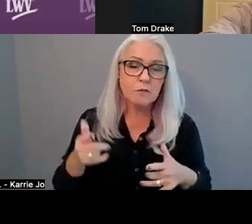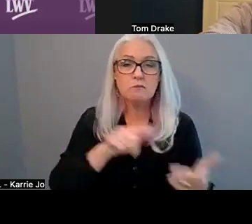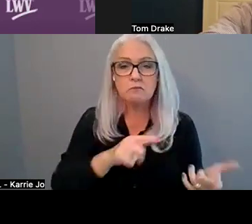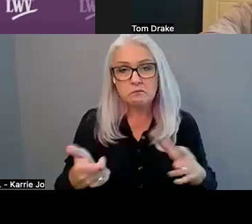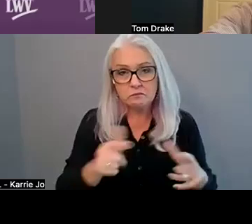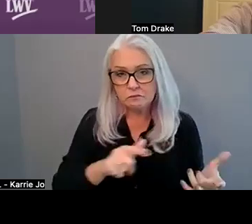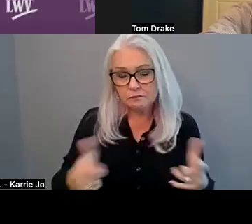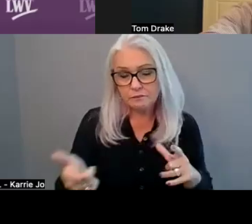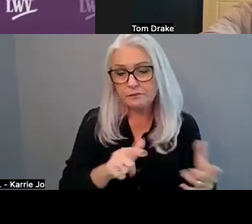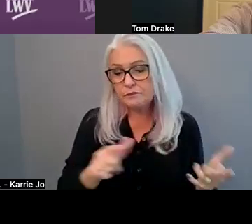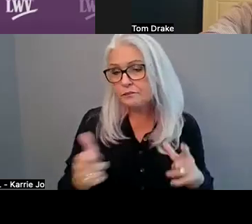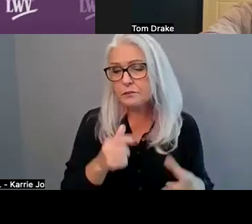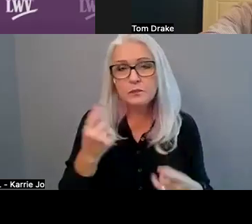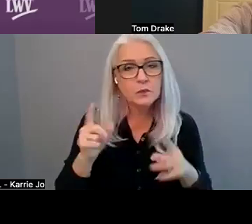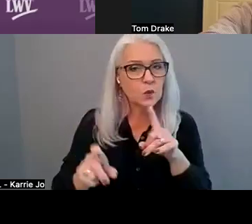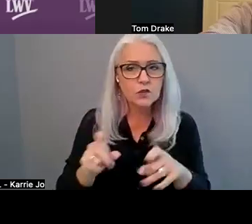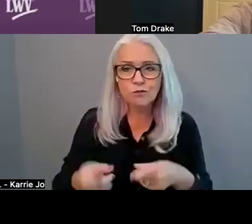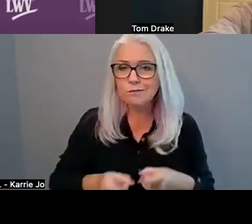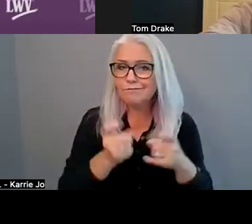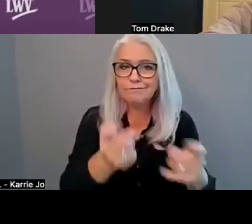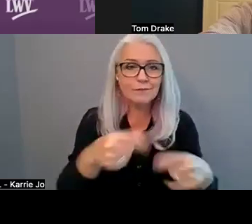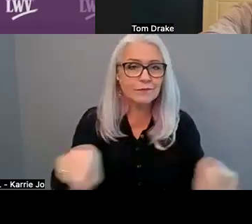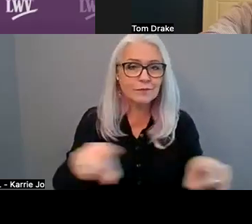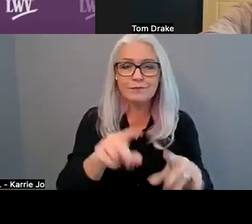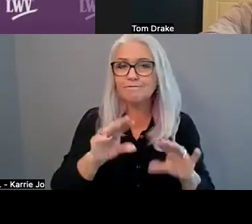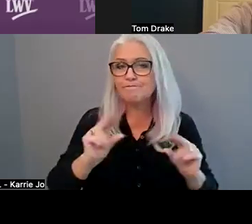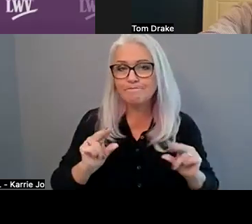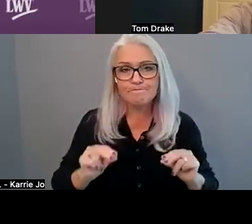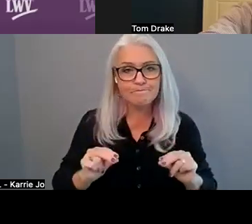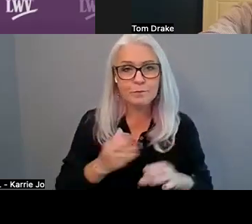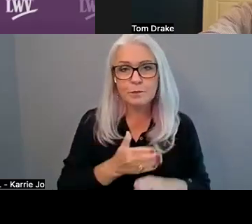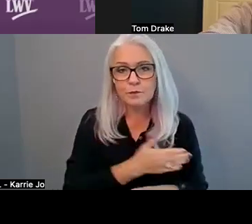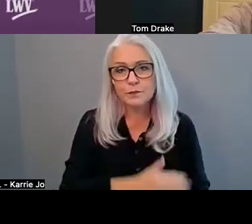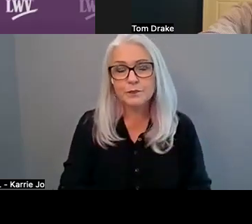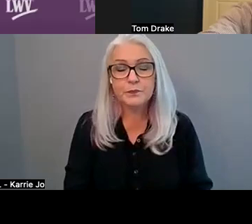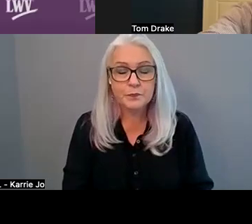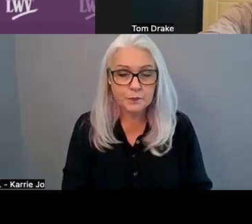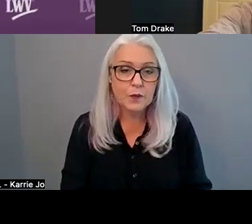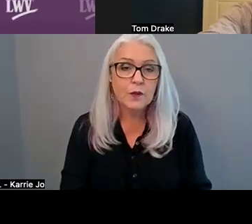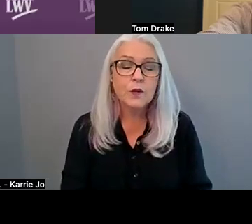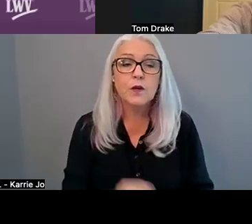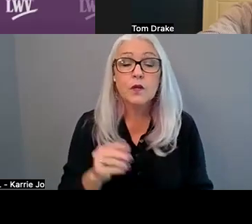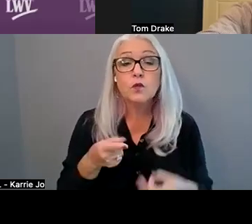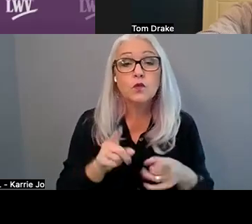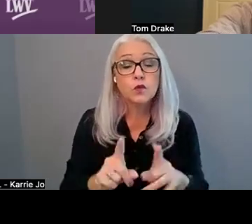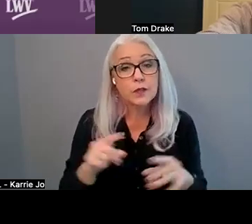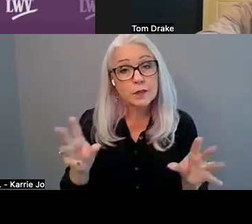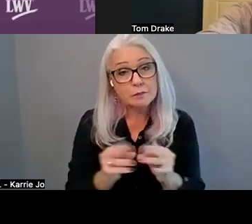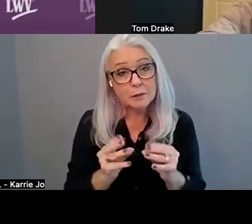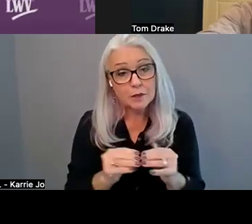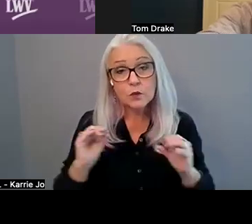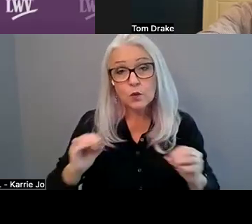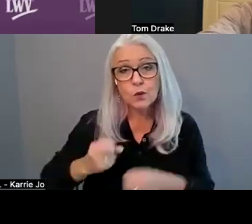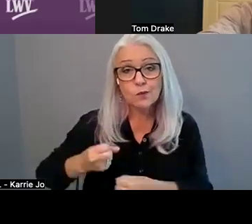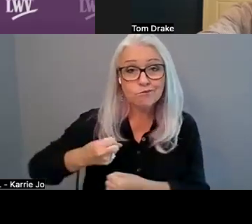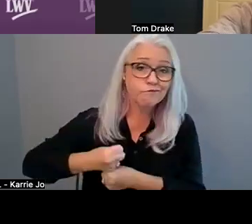The questions were not provided to the candidates in advance. During the debate, the forum, no campaign materials are allowed to be